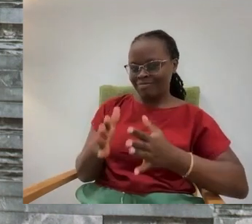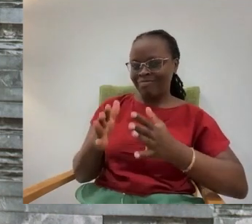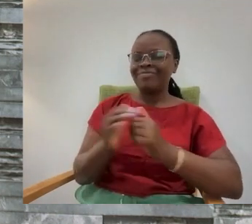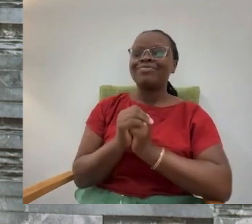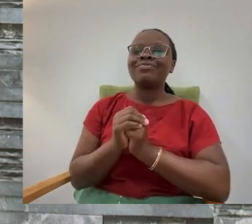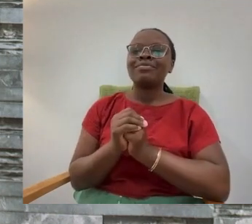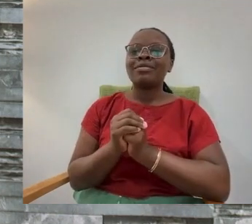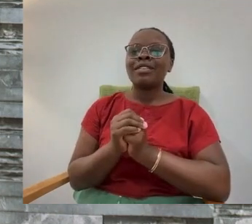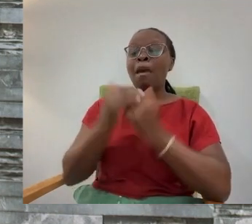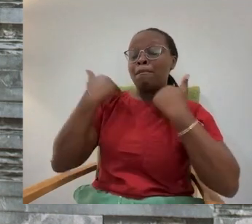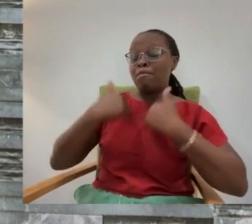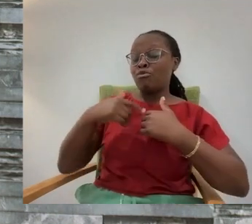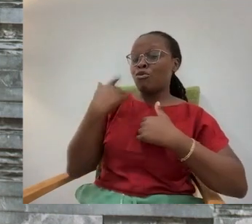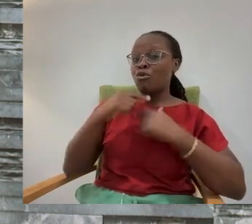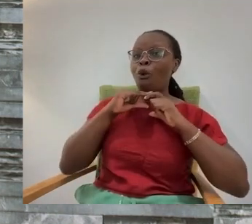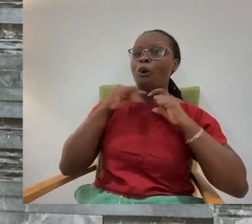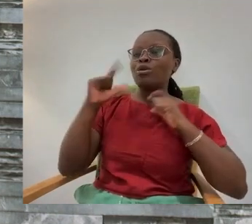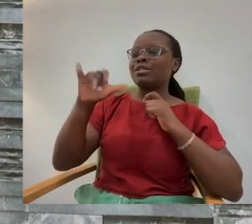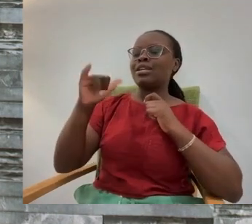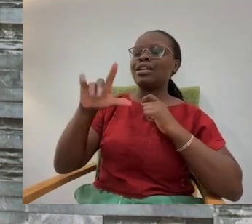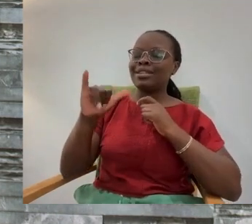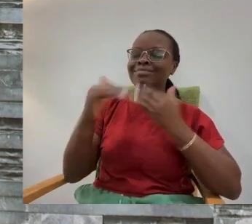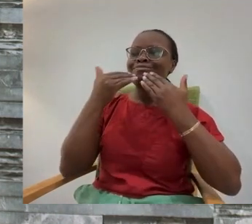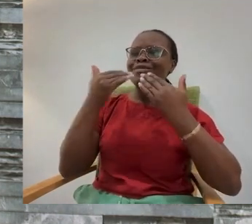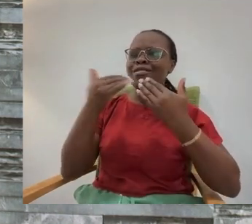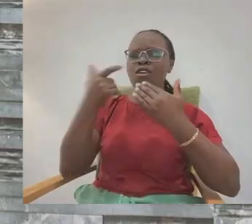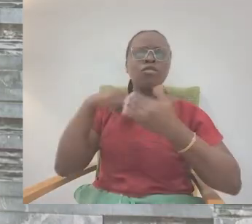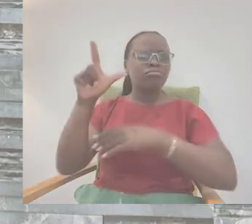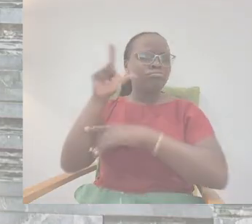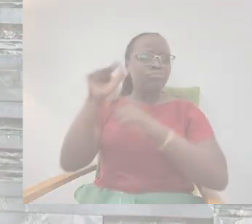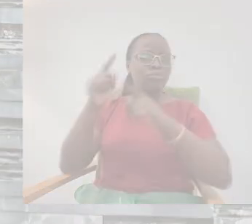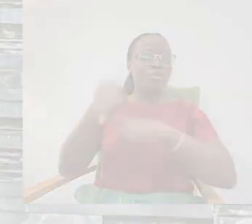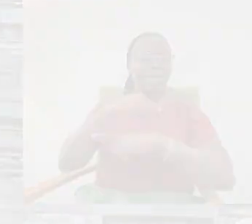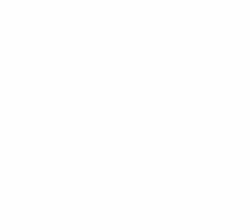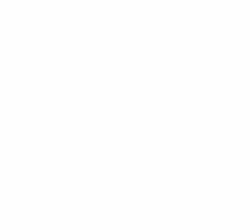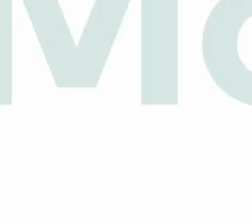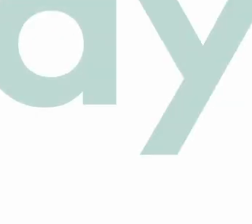I'm your moderator, Lily Bakela Piper. Thank you for the privilege of your time, and see you next month.